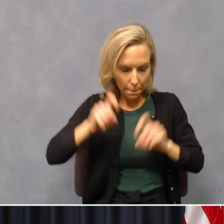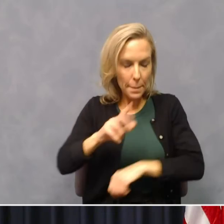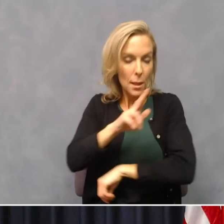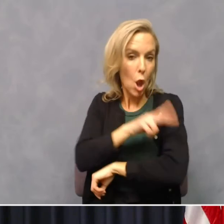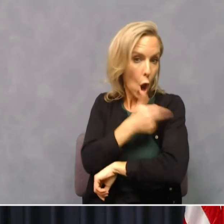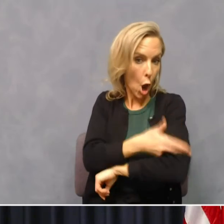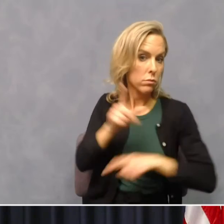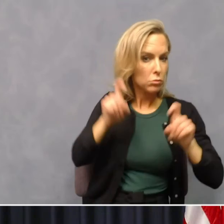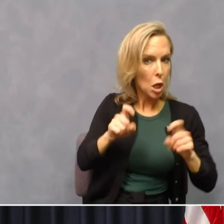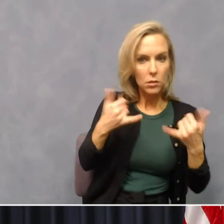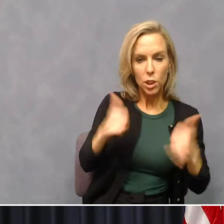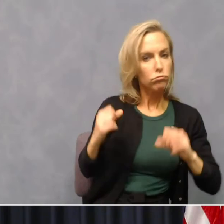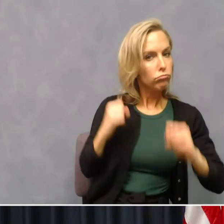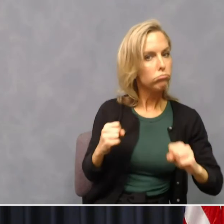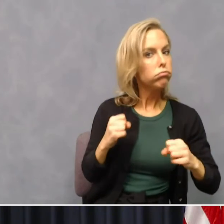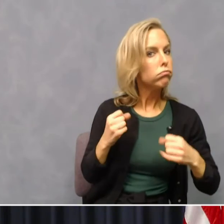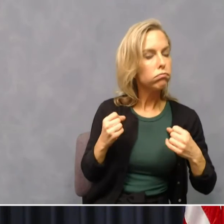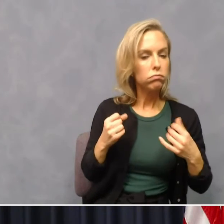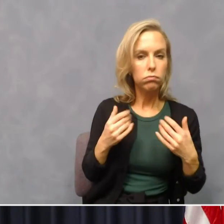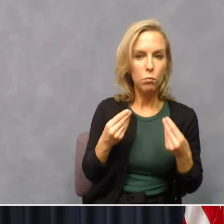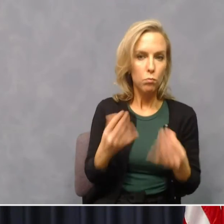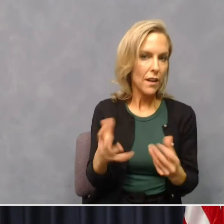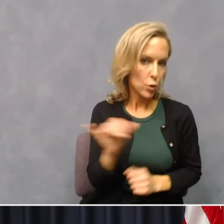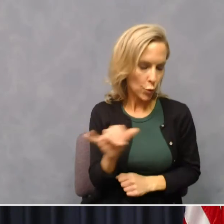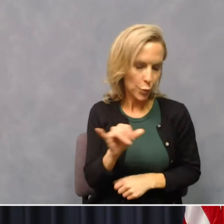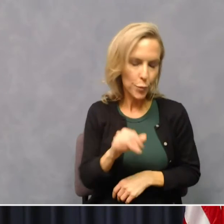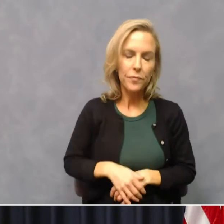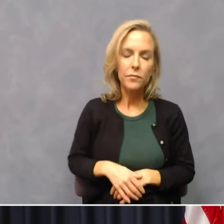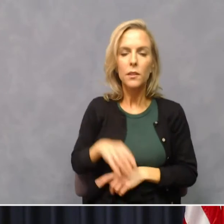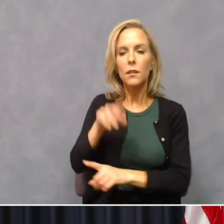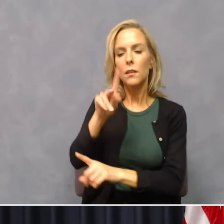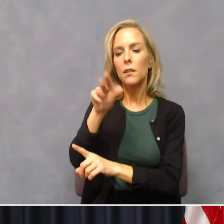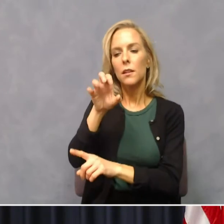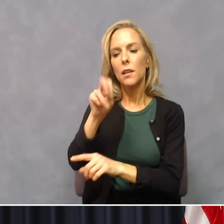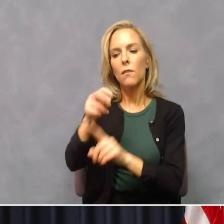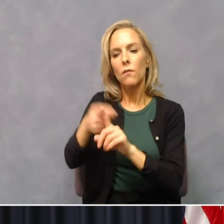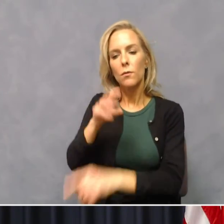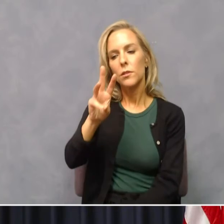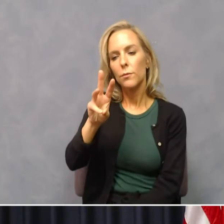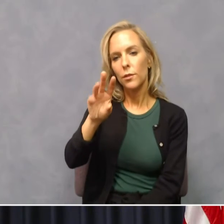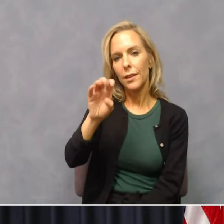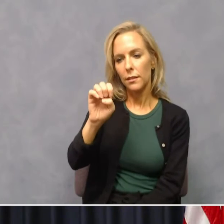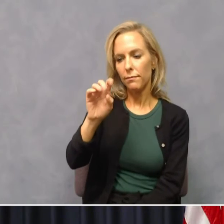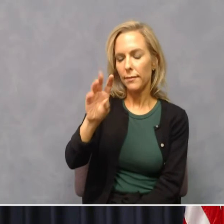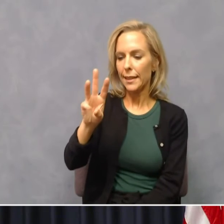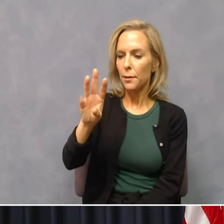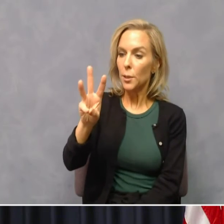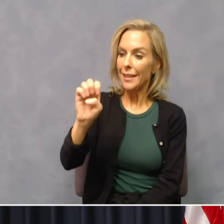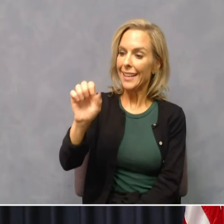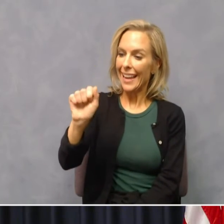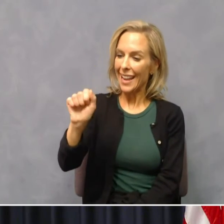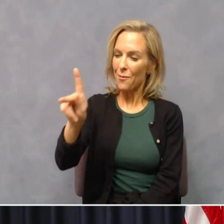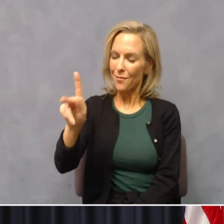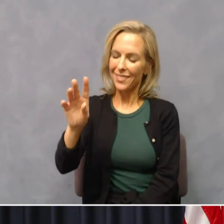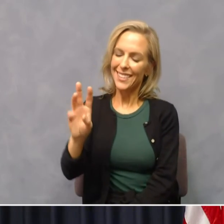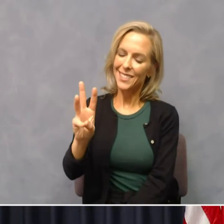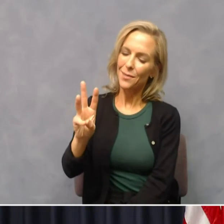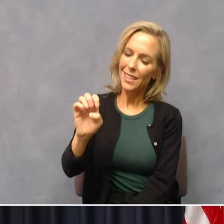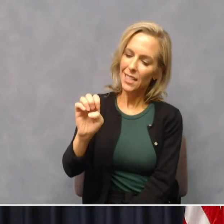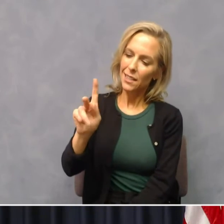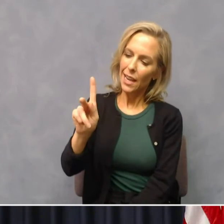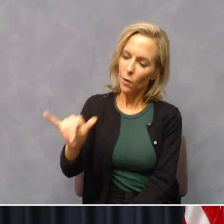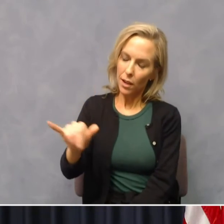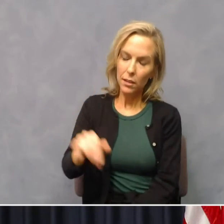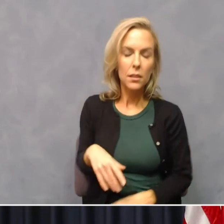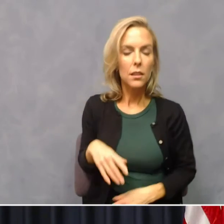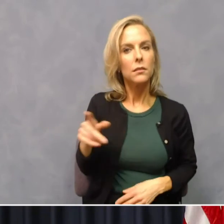well. Karen Czar from WUKY. Good afternoon, Governor. Tagging on a little bit to